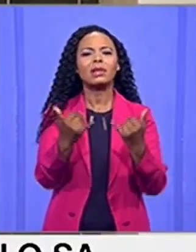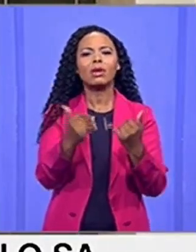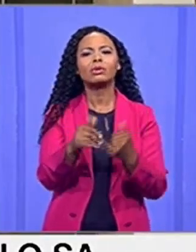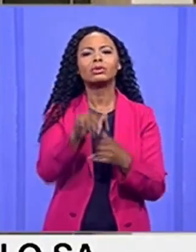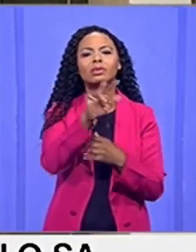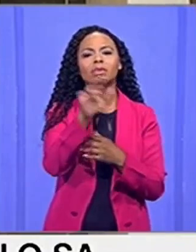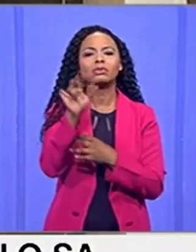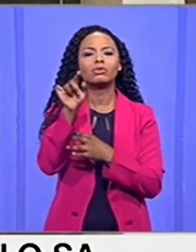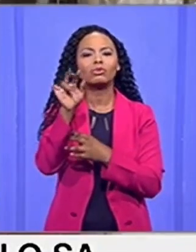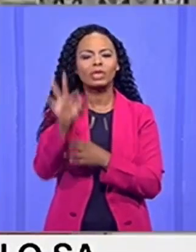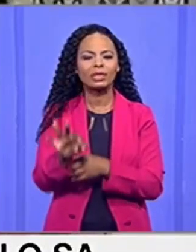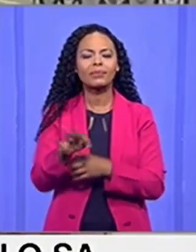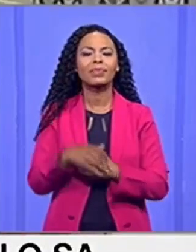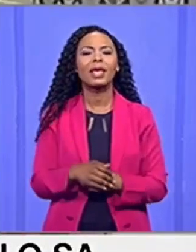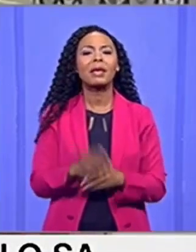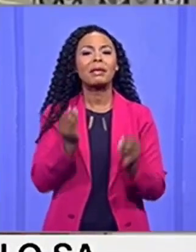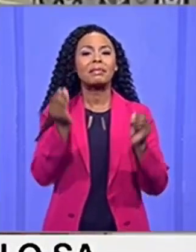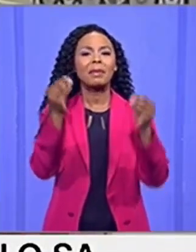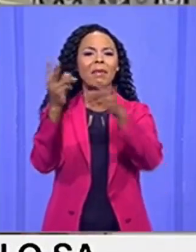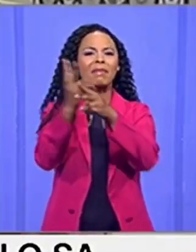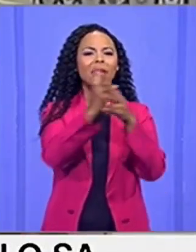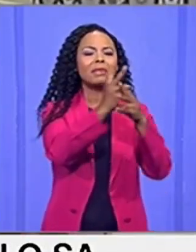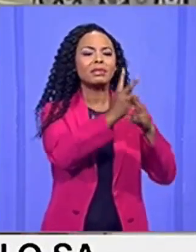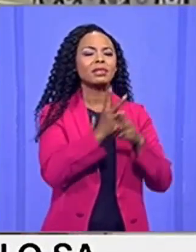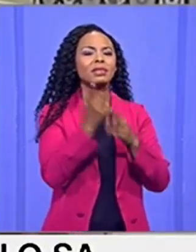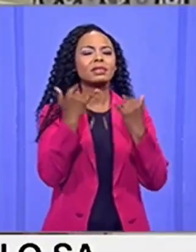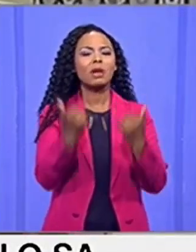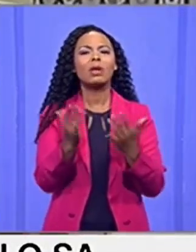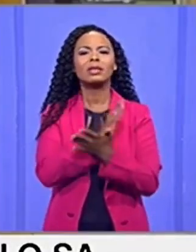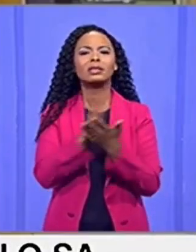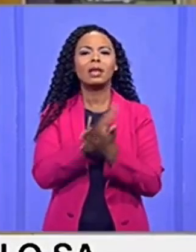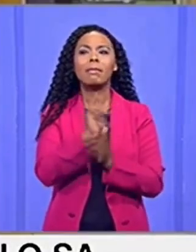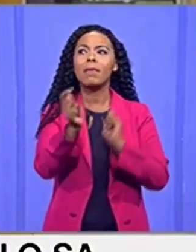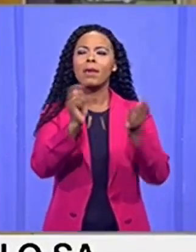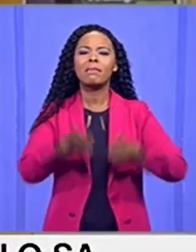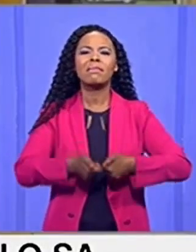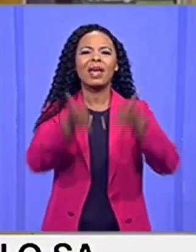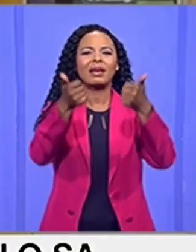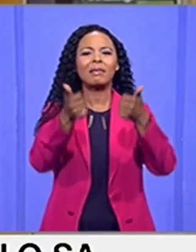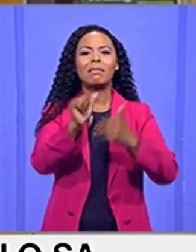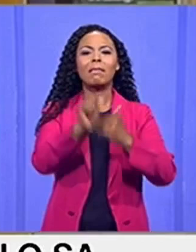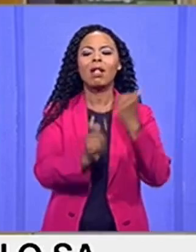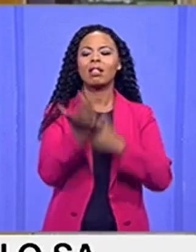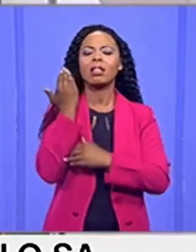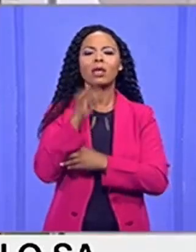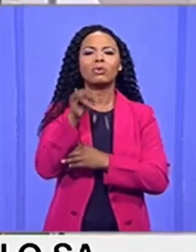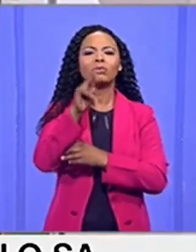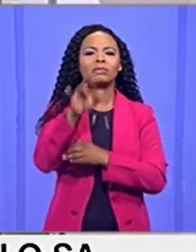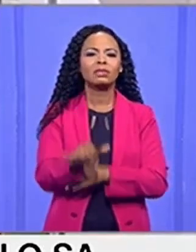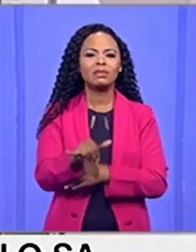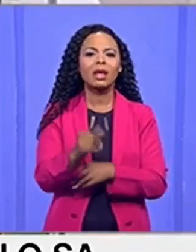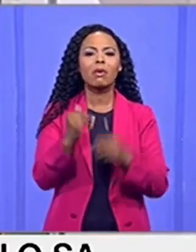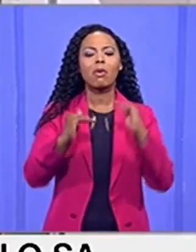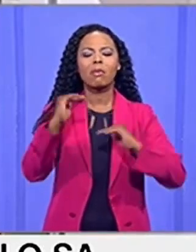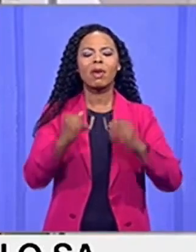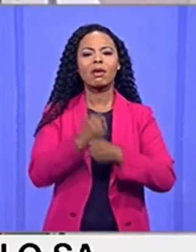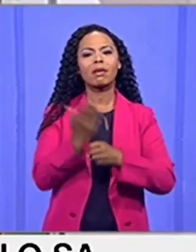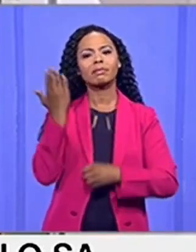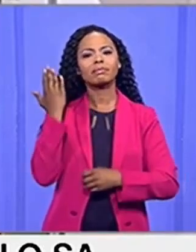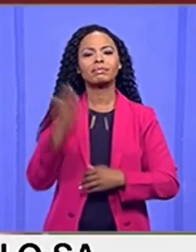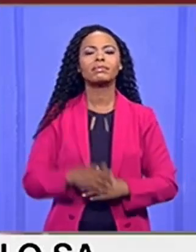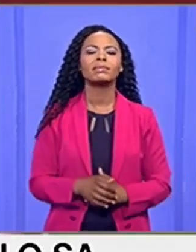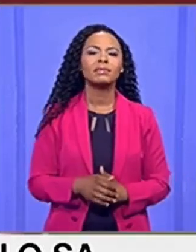28 ya madi a dikadimo ao badirisi ba sa kgoneng go a duela ka kgwedi ya Phukwi go na le ngwaga o fetileng.